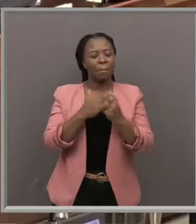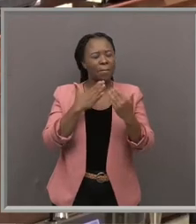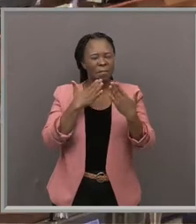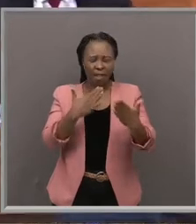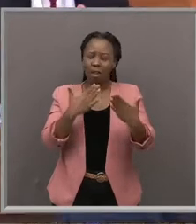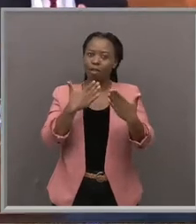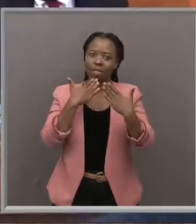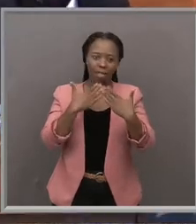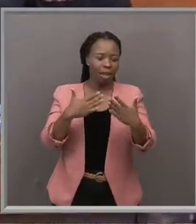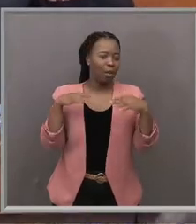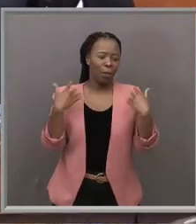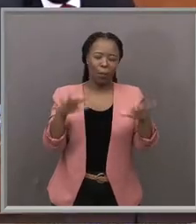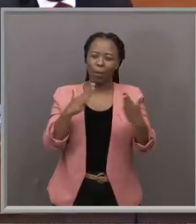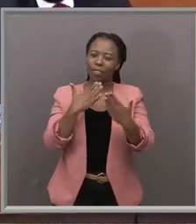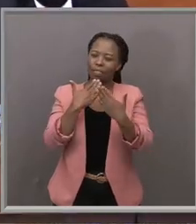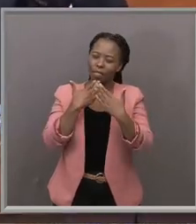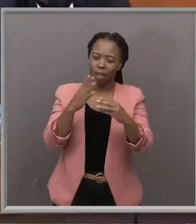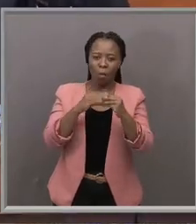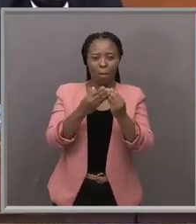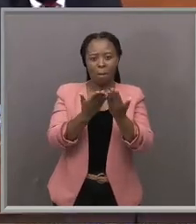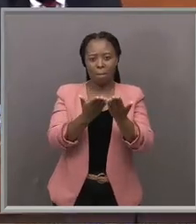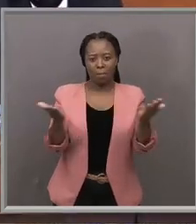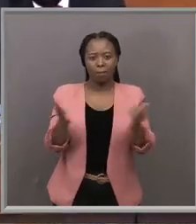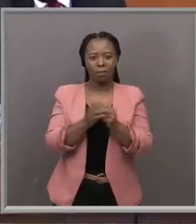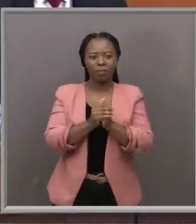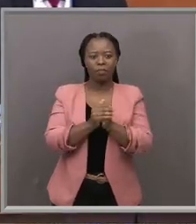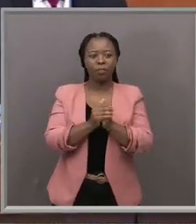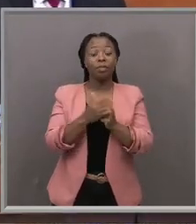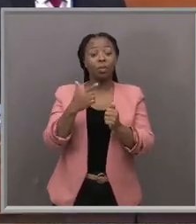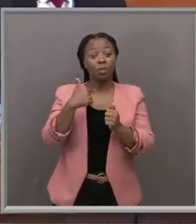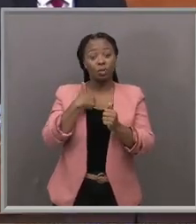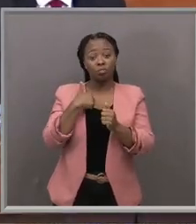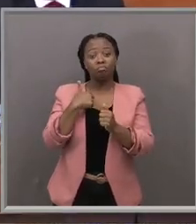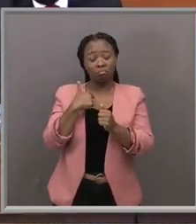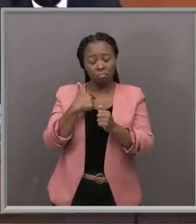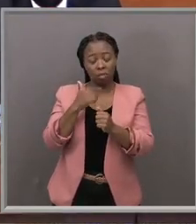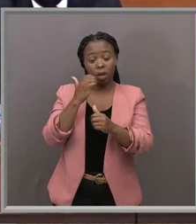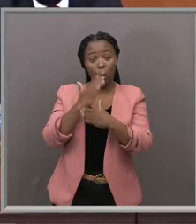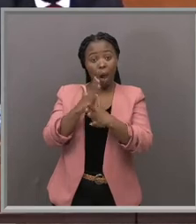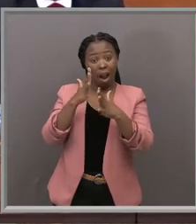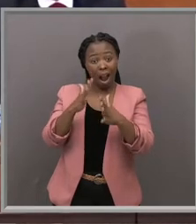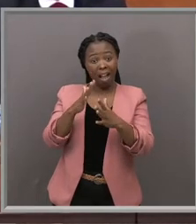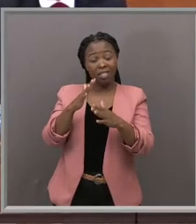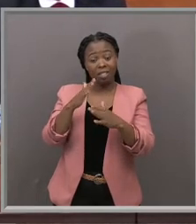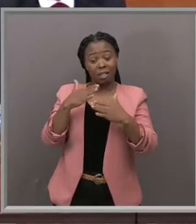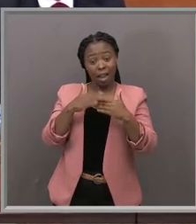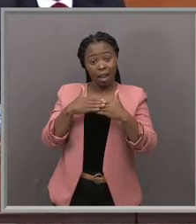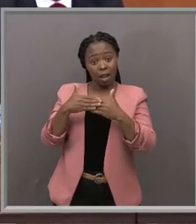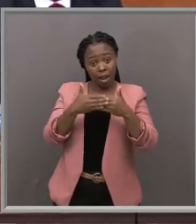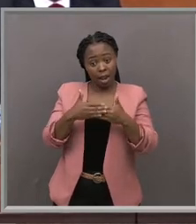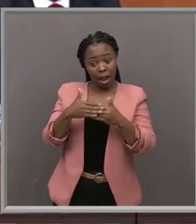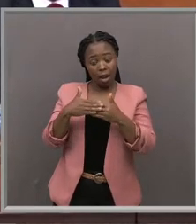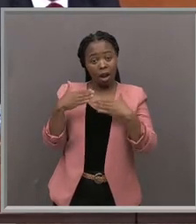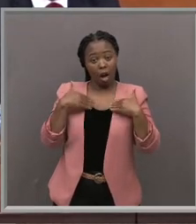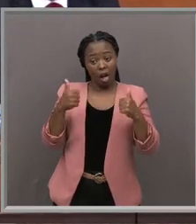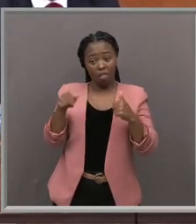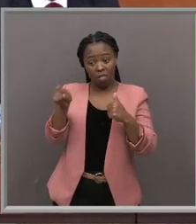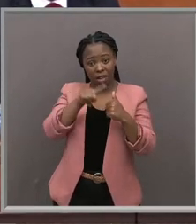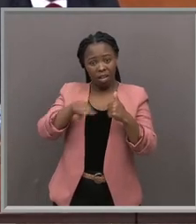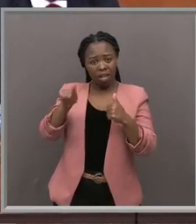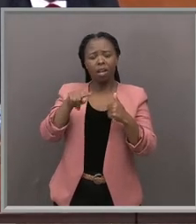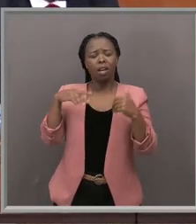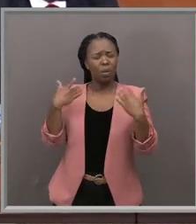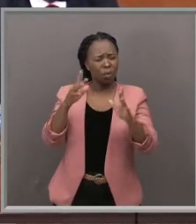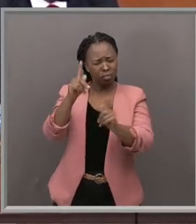Thank you very much, honorable members. We salute our healthcare workers. We salute them for saving lives.